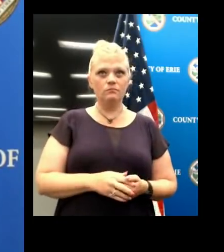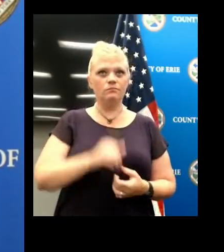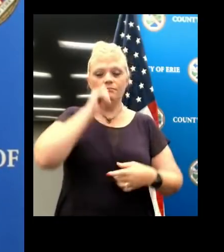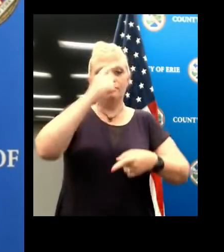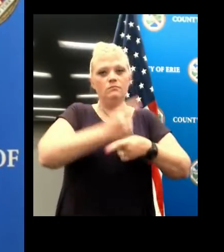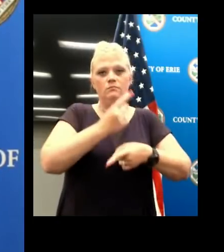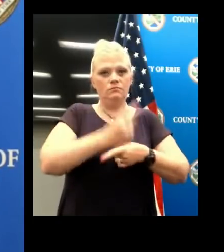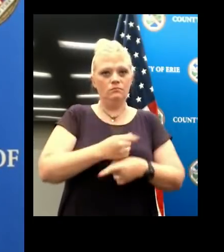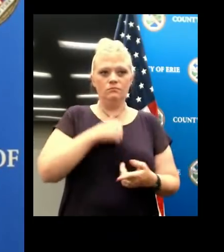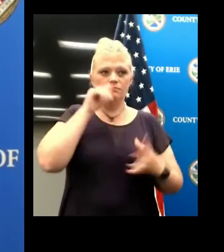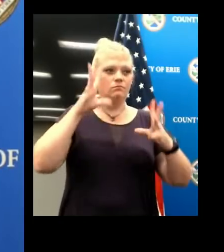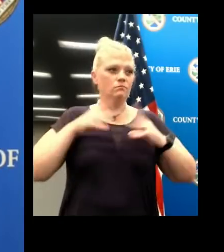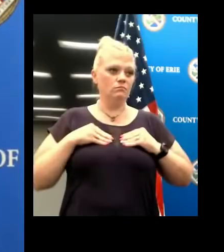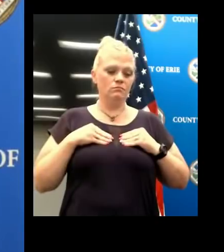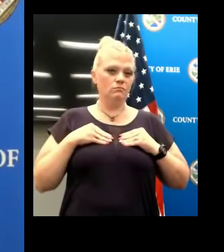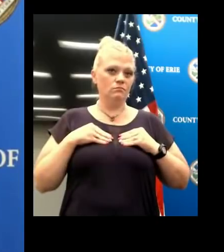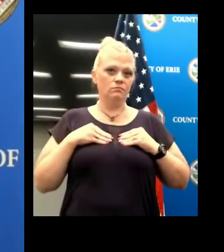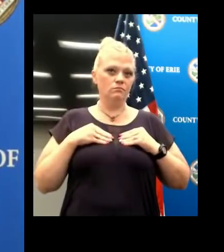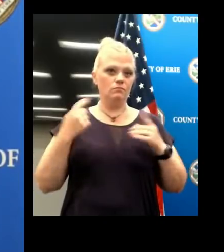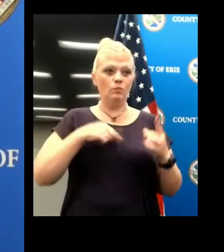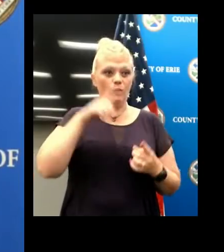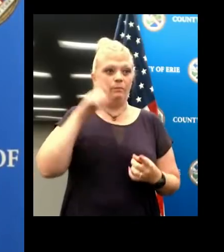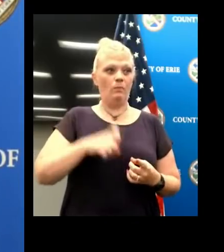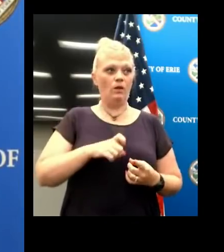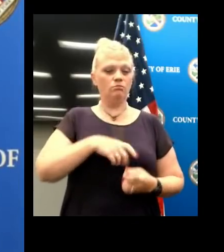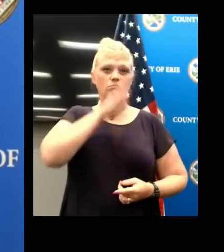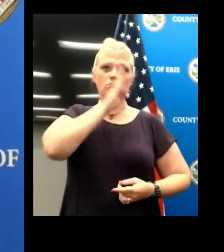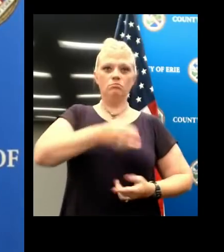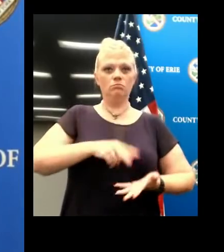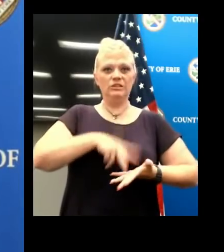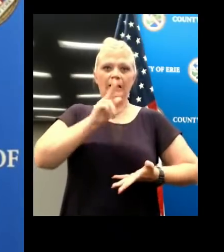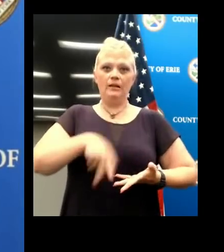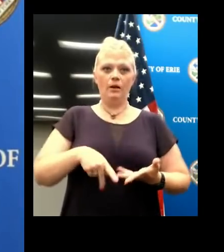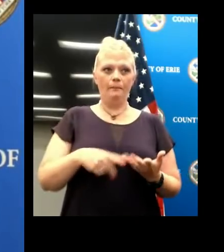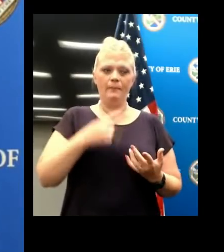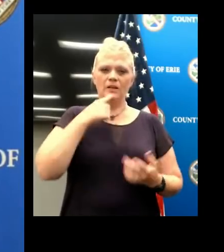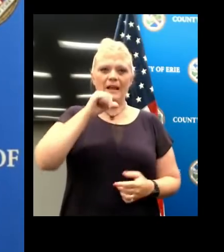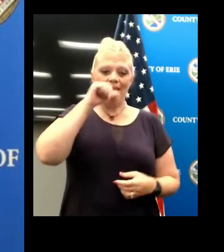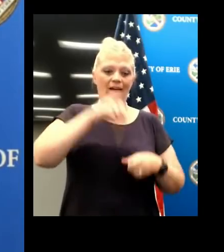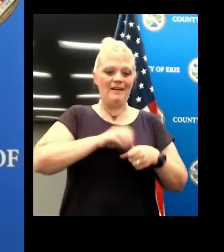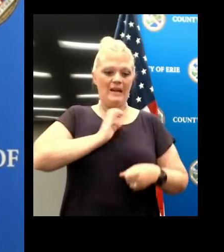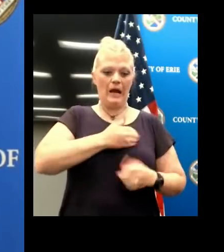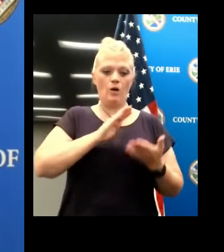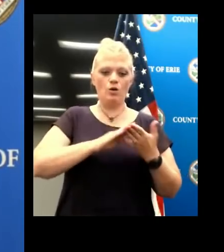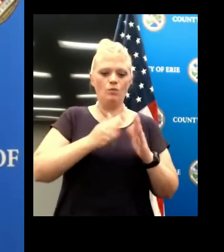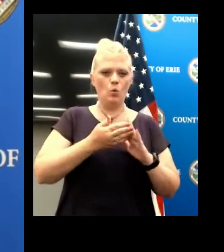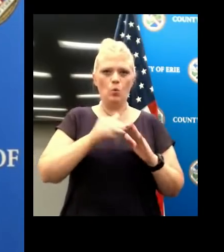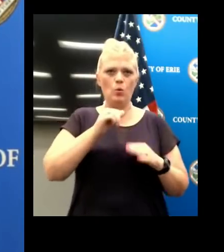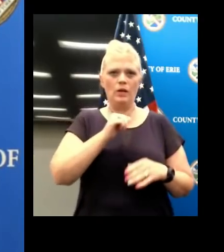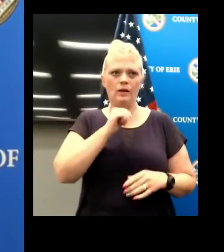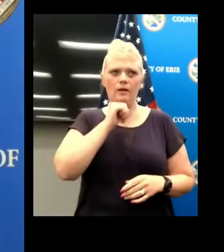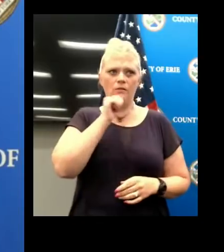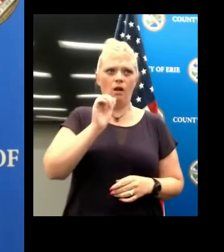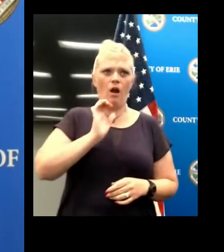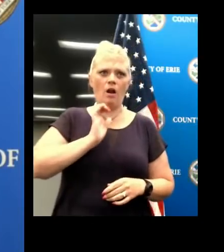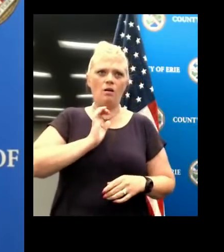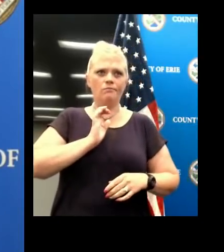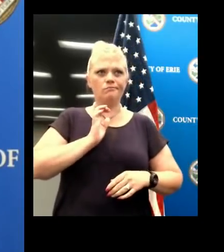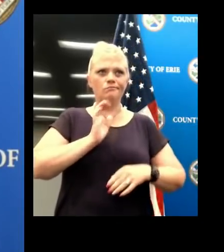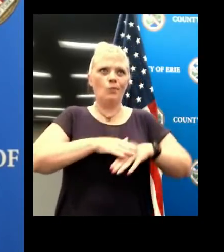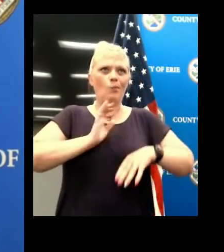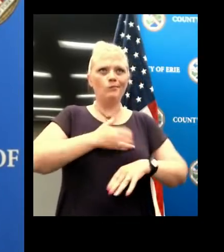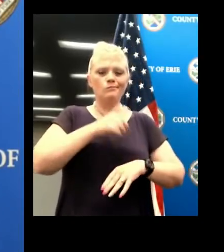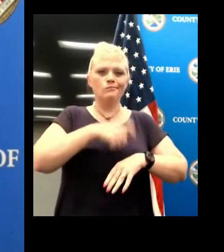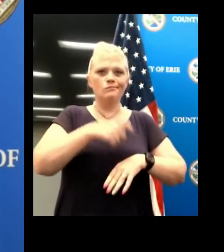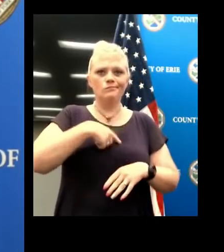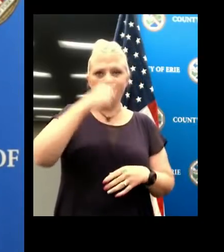inappropriate, it is unacceptable, and we have to stand up to it as a community and say, not in our community, not on our watch. And that's what I